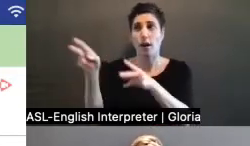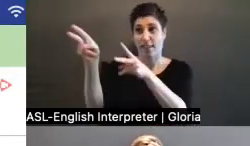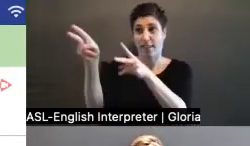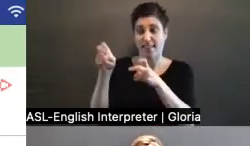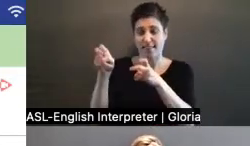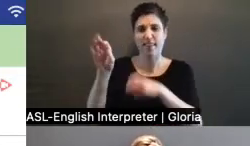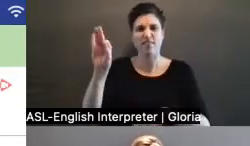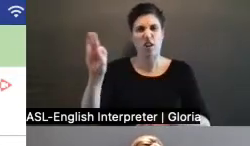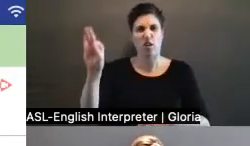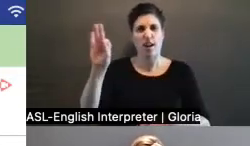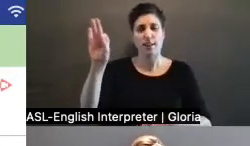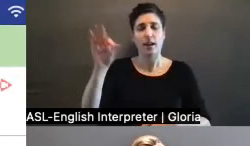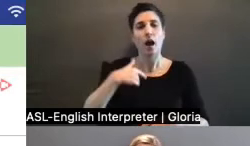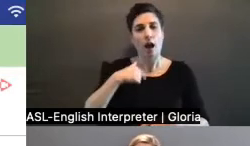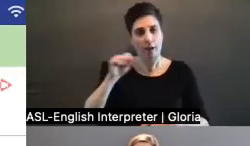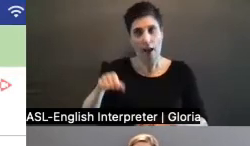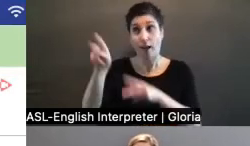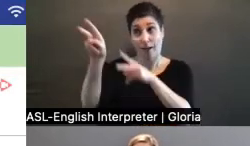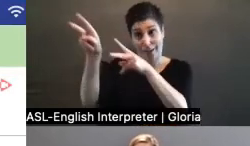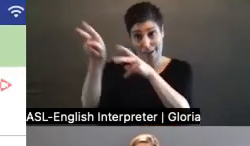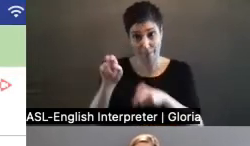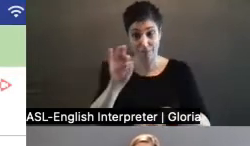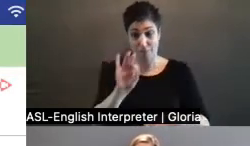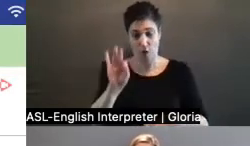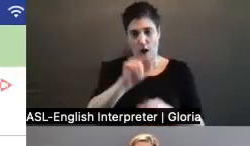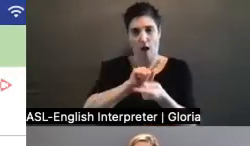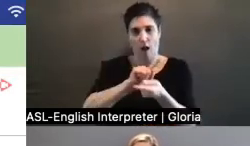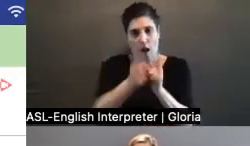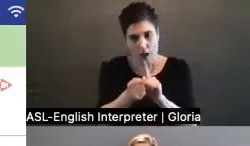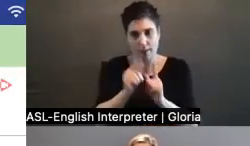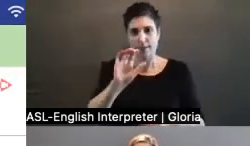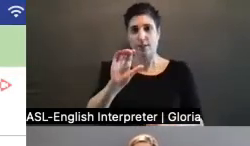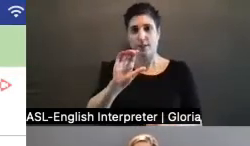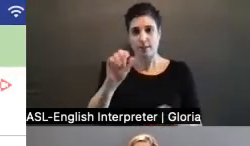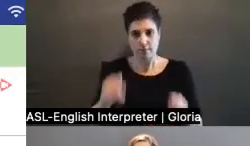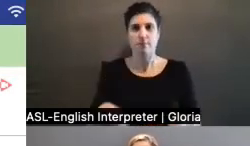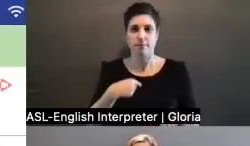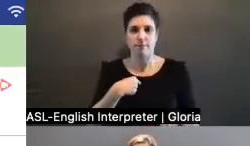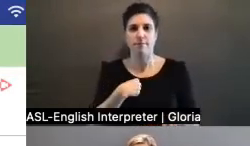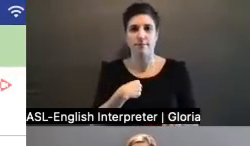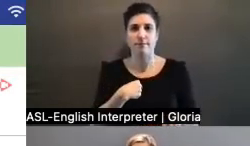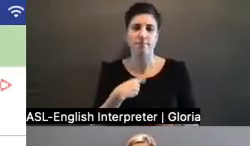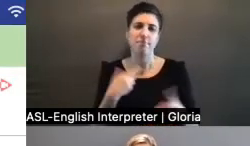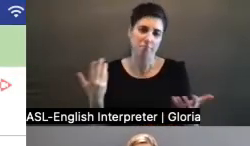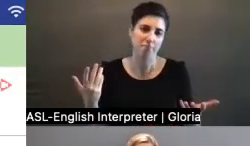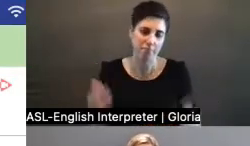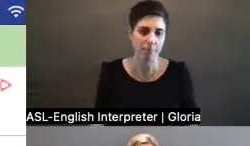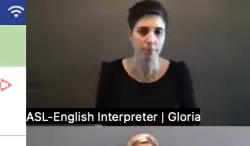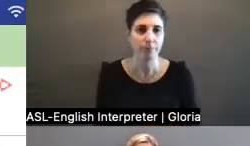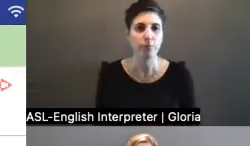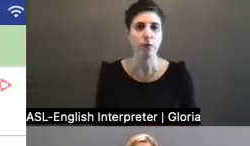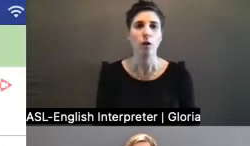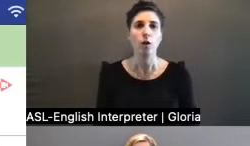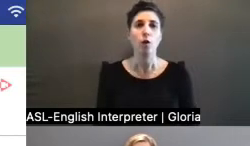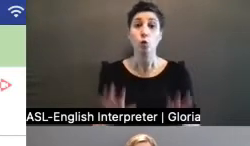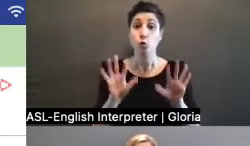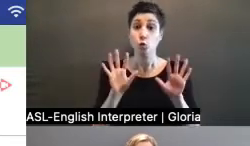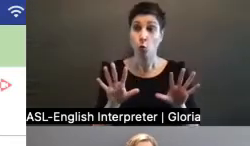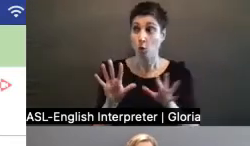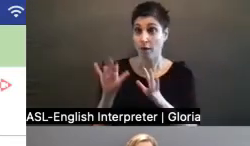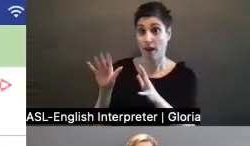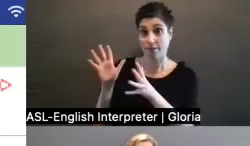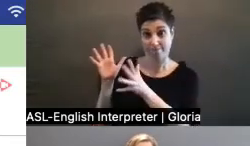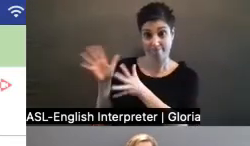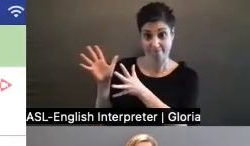So there's a lot of content there as well. So jumping back, I'm going to leave it here for you to show you that, yes, we can